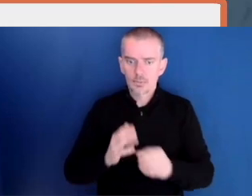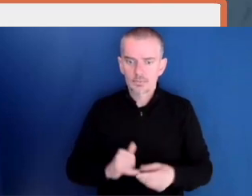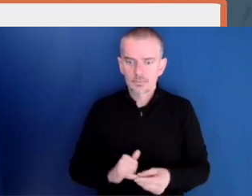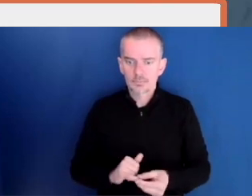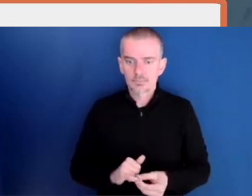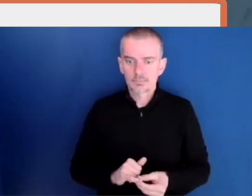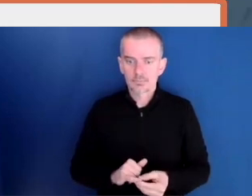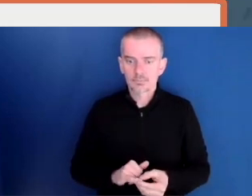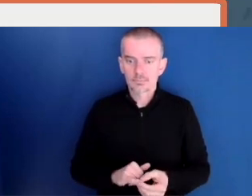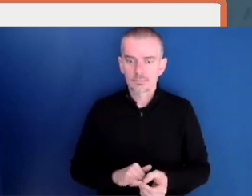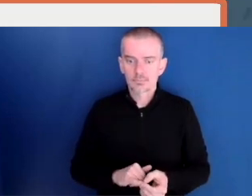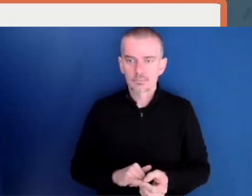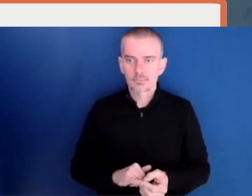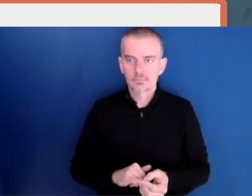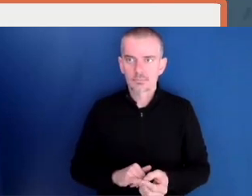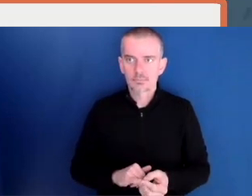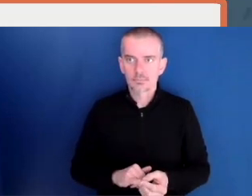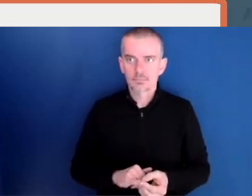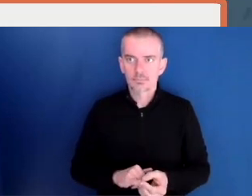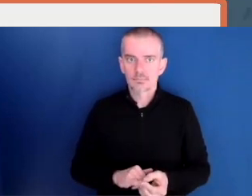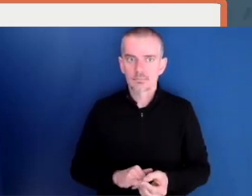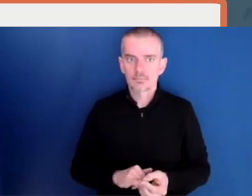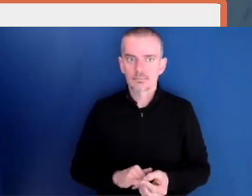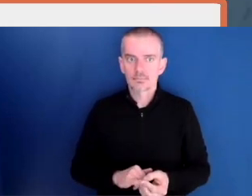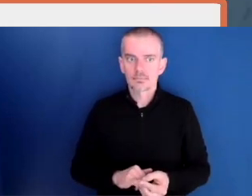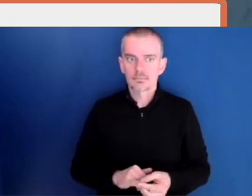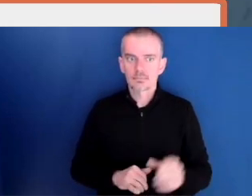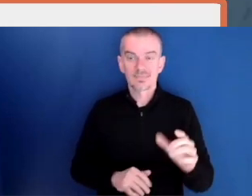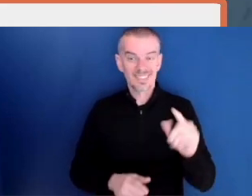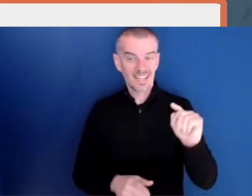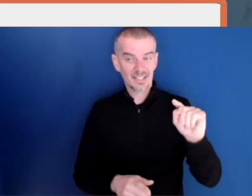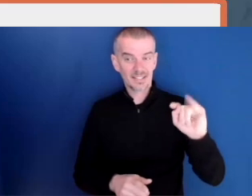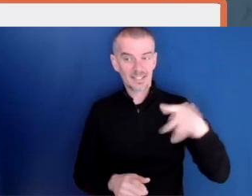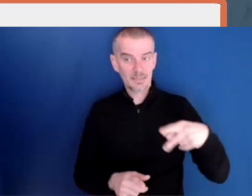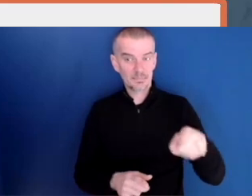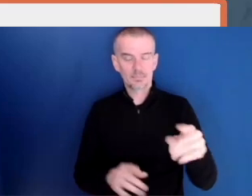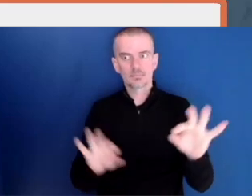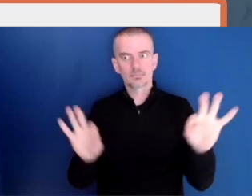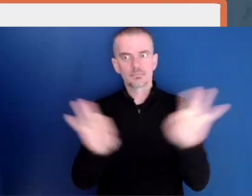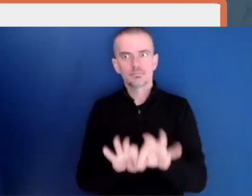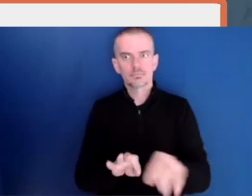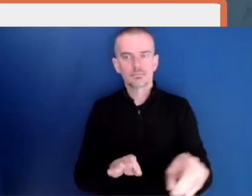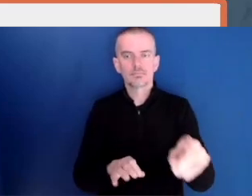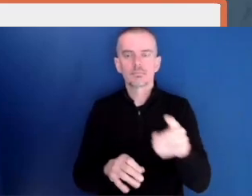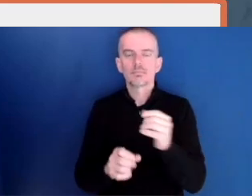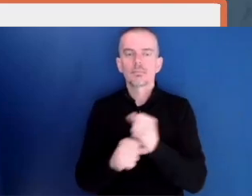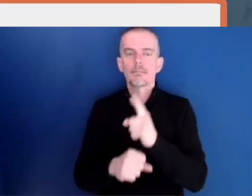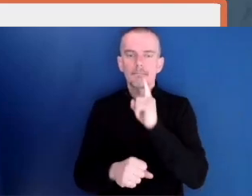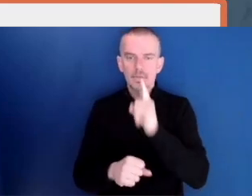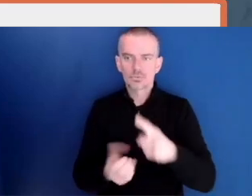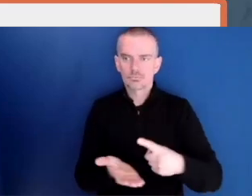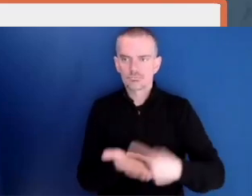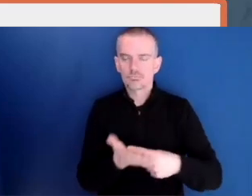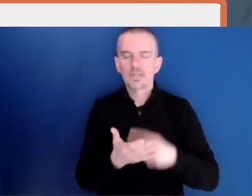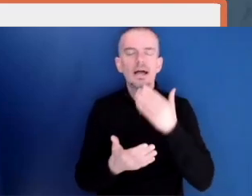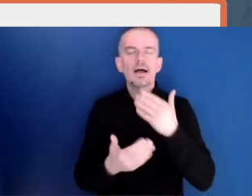I think the tip is really key here. So making sure to consult with have a close